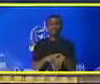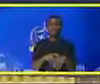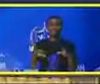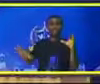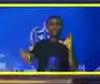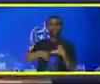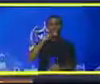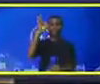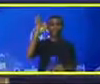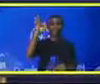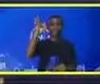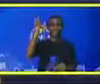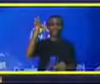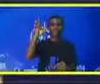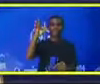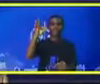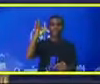spiritually,